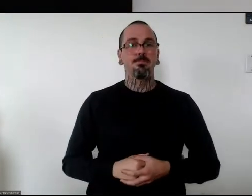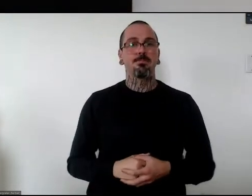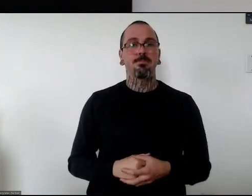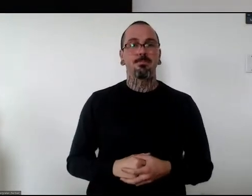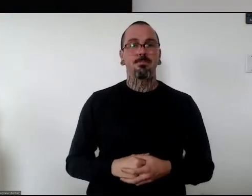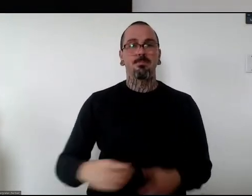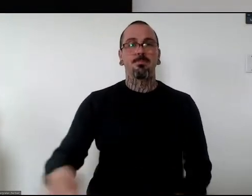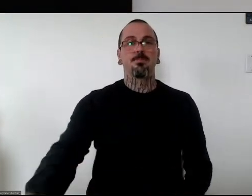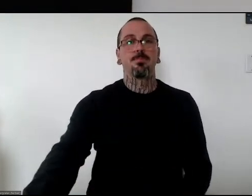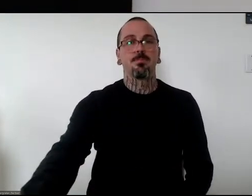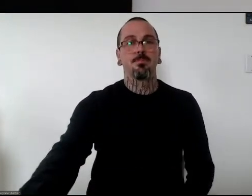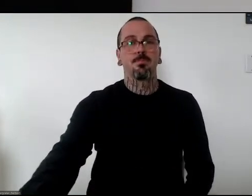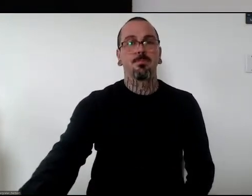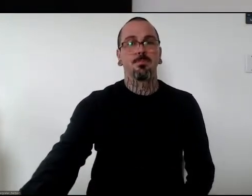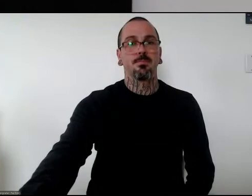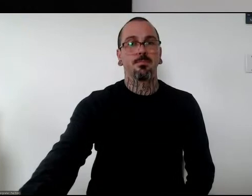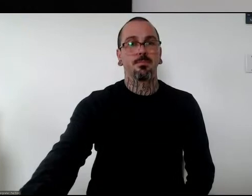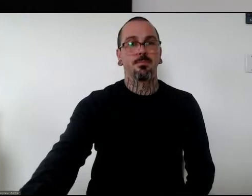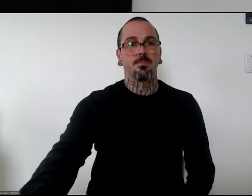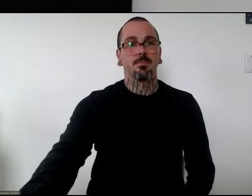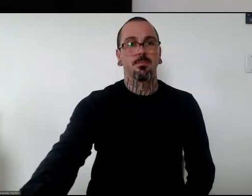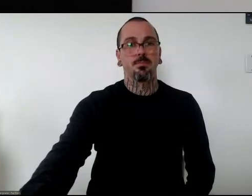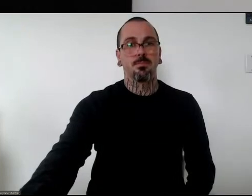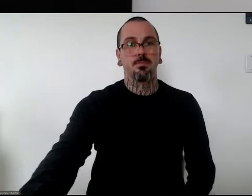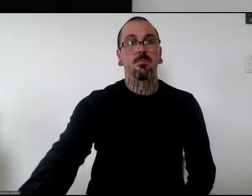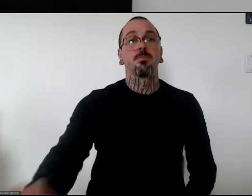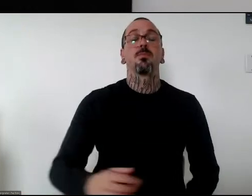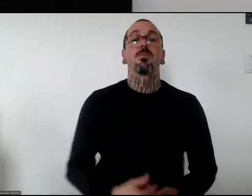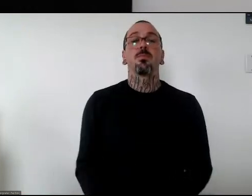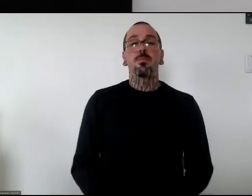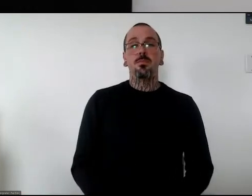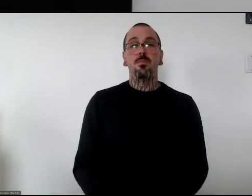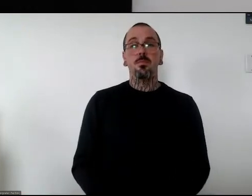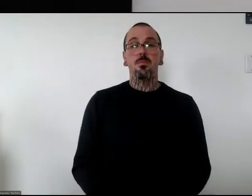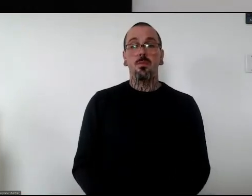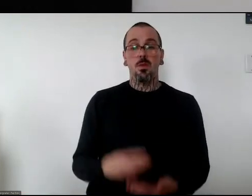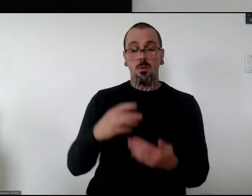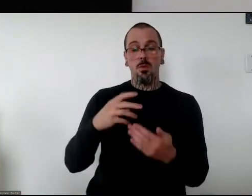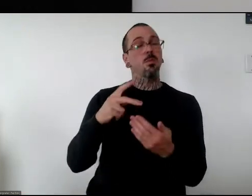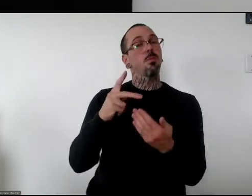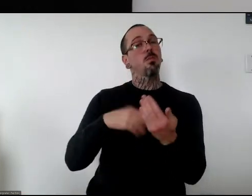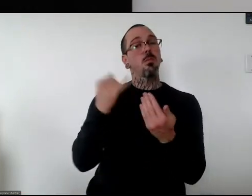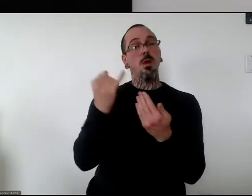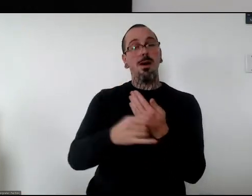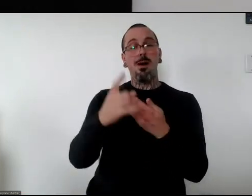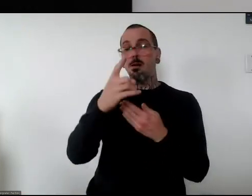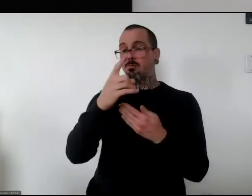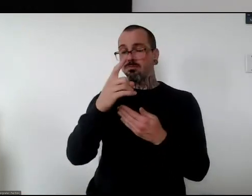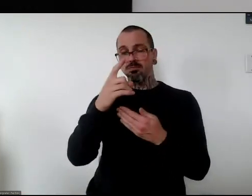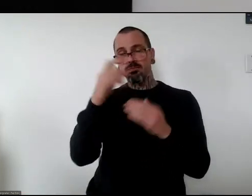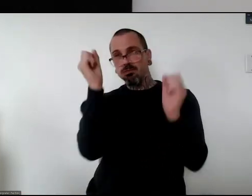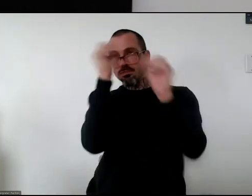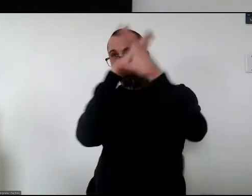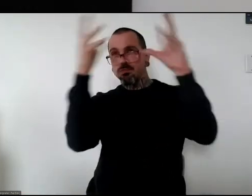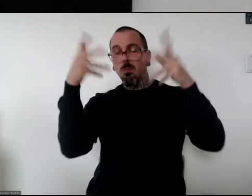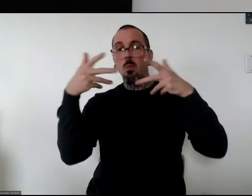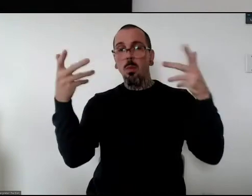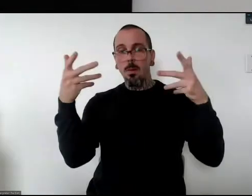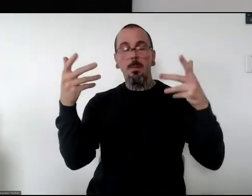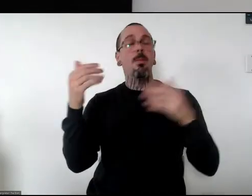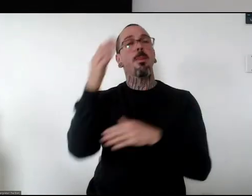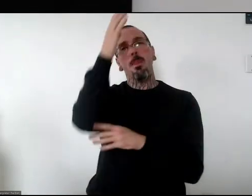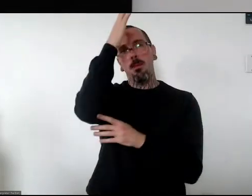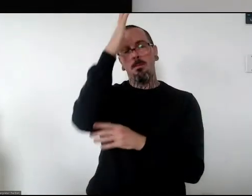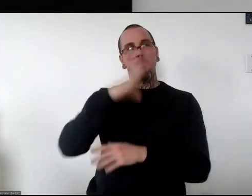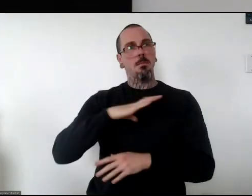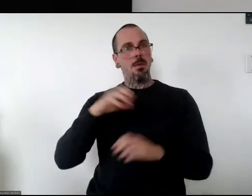to empower and encourage men to become engaged in violence prevention. We believe then and we believe now that this